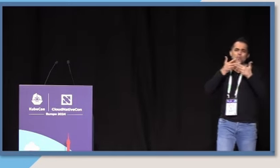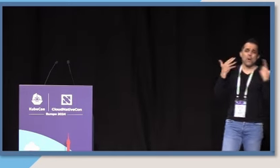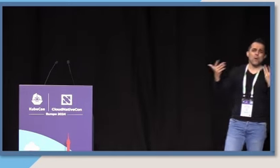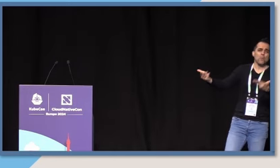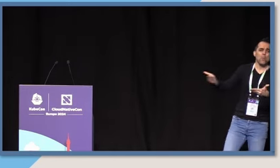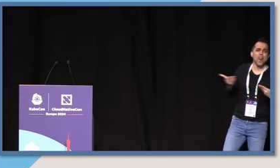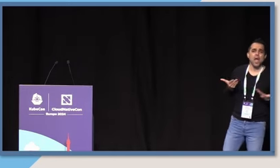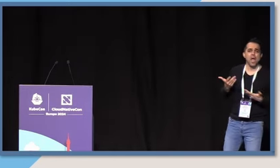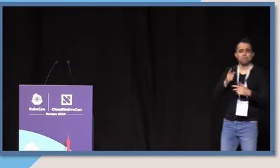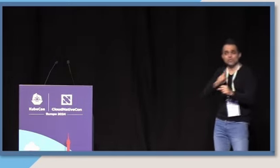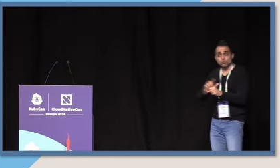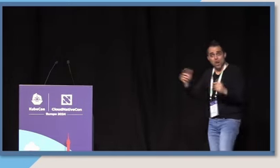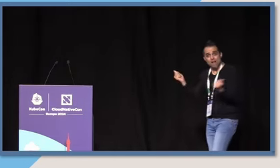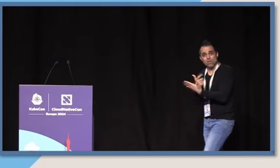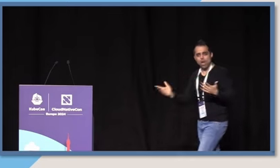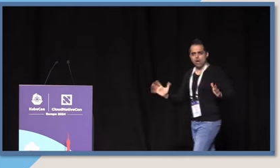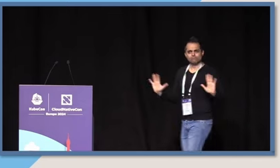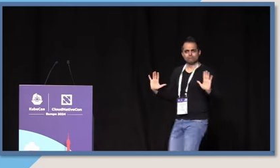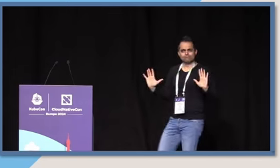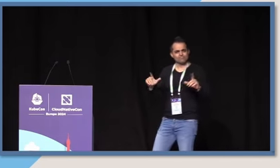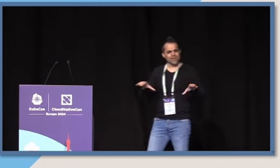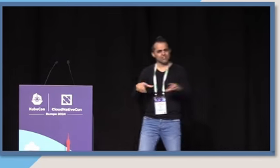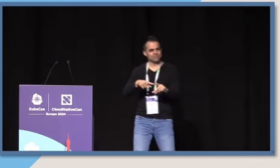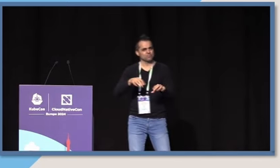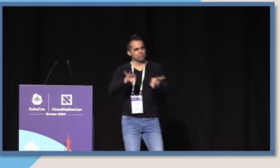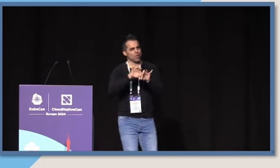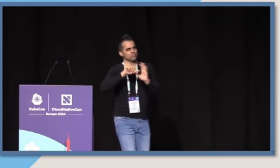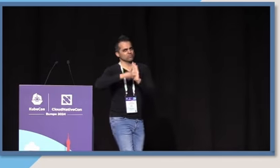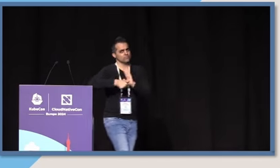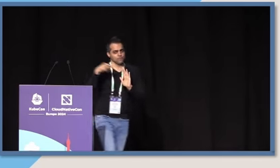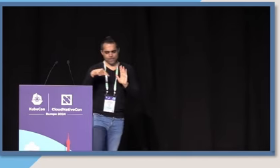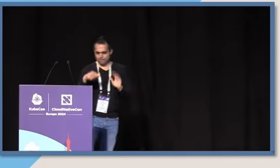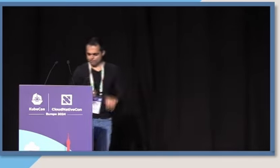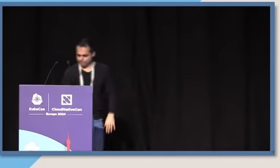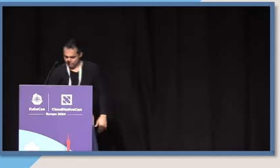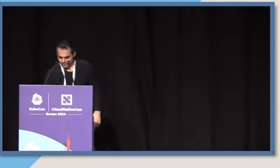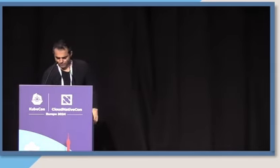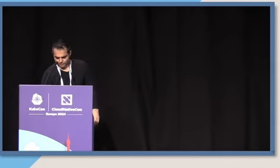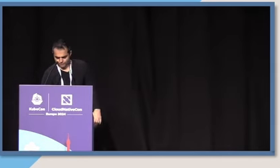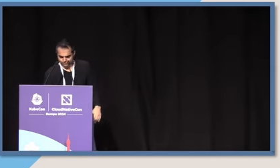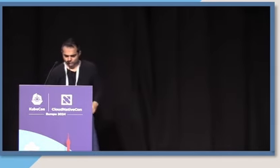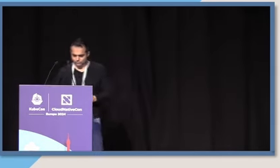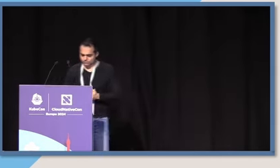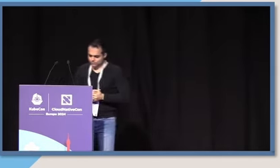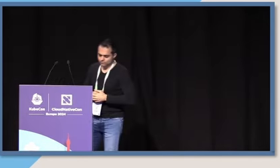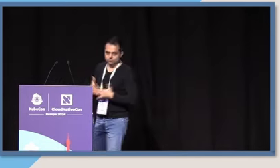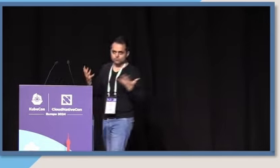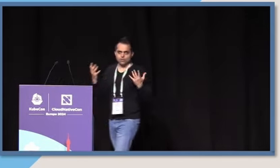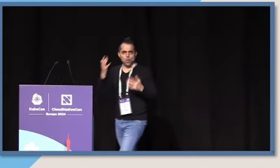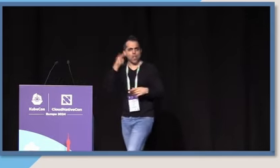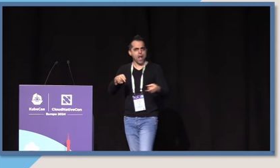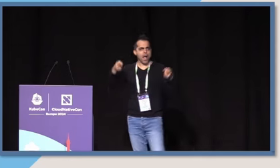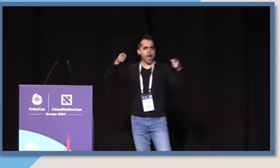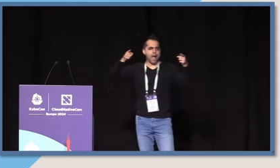to creating a workplace that embraces diversity and makes everyone, regardless of background and abilities, feel welcomed and valued.